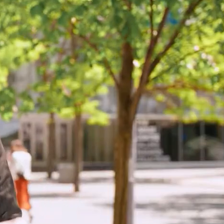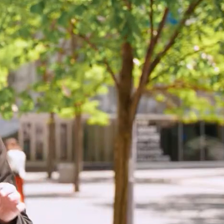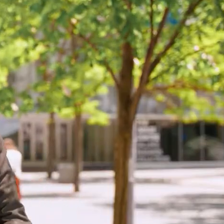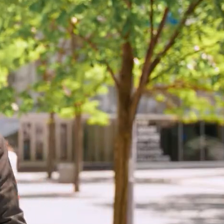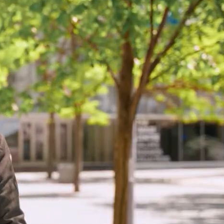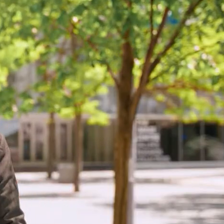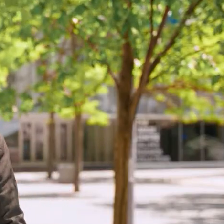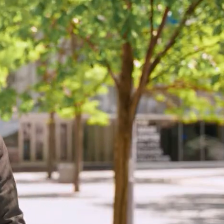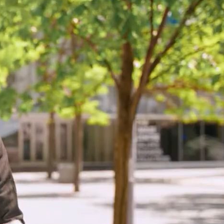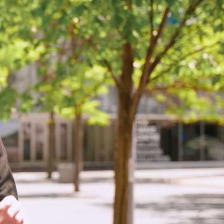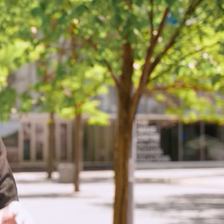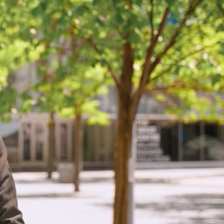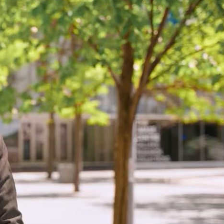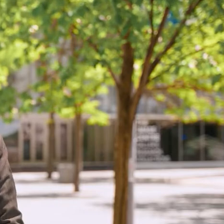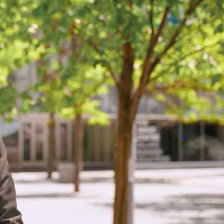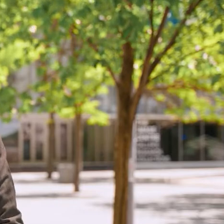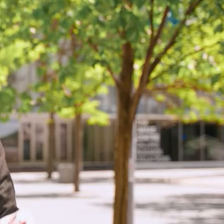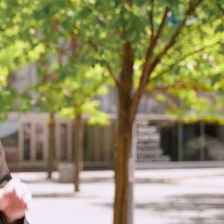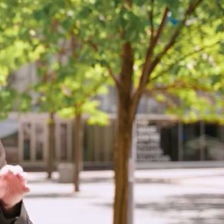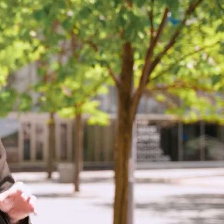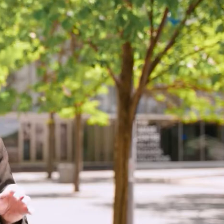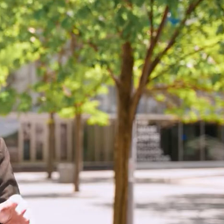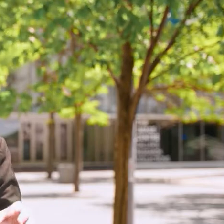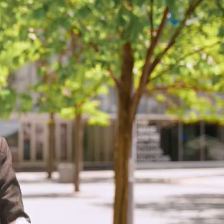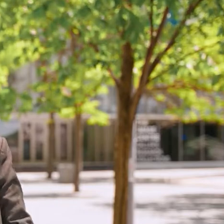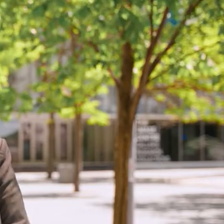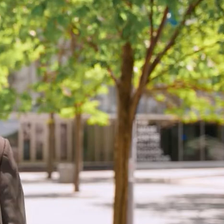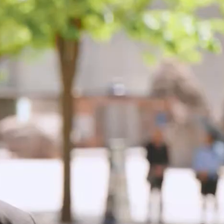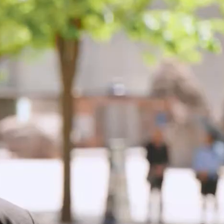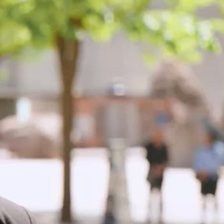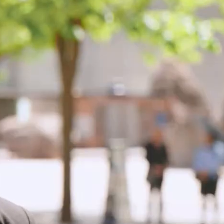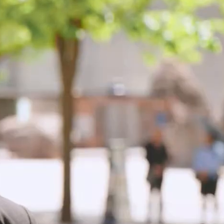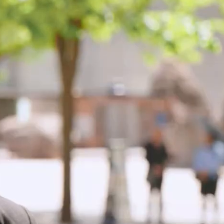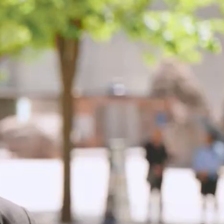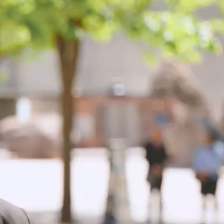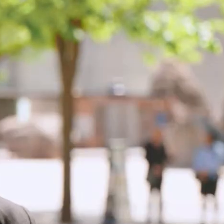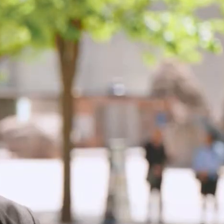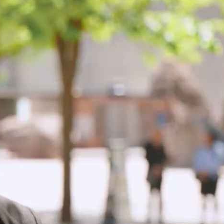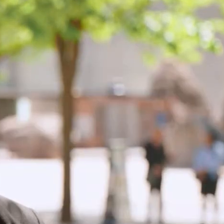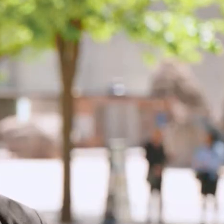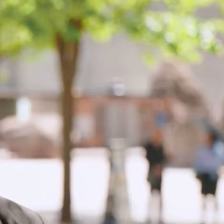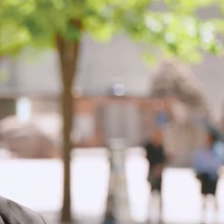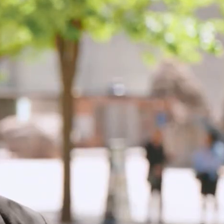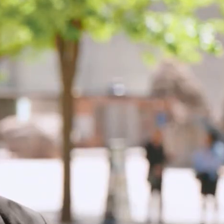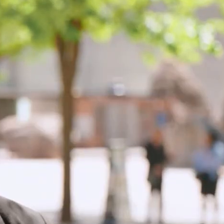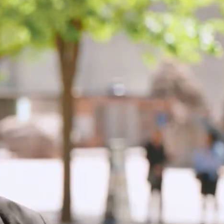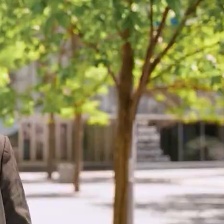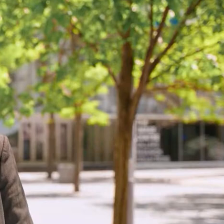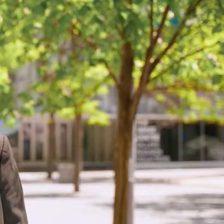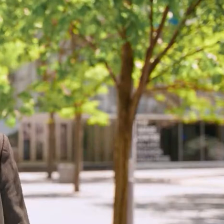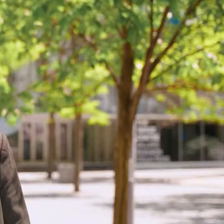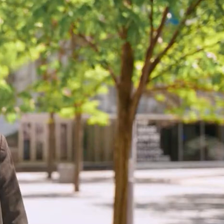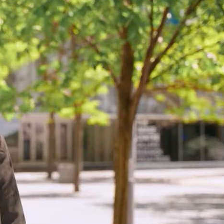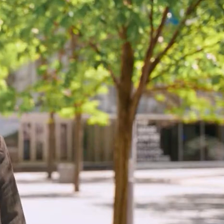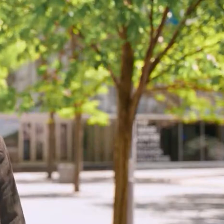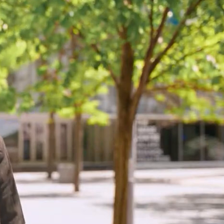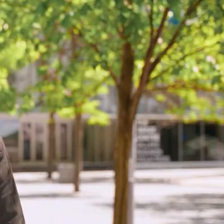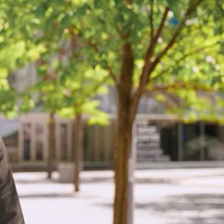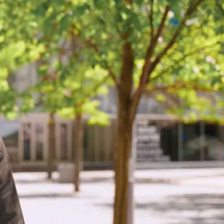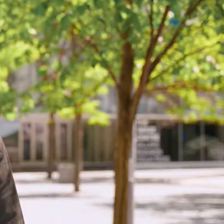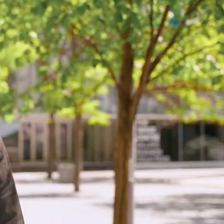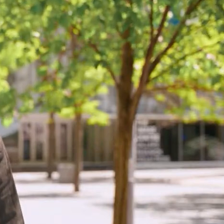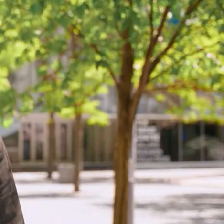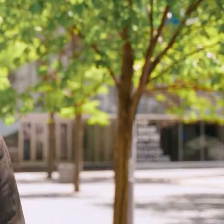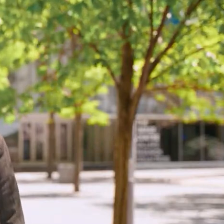to be courageous, to be loud, and to be bold. Finally, thank you for choosing us. We're so proud that